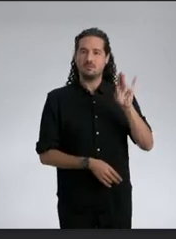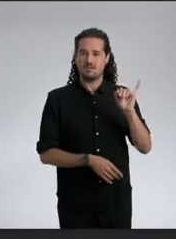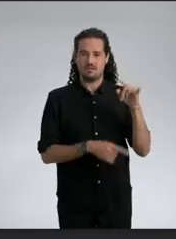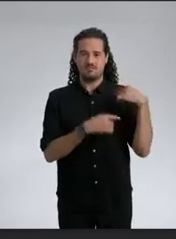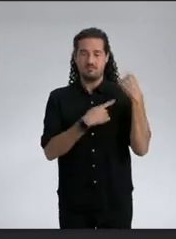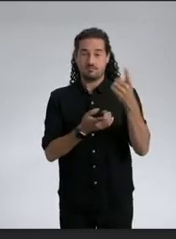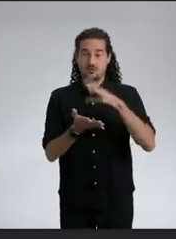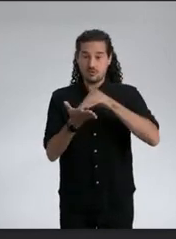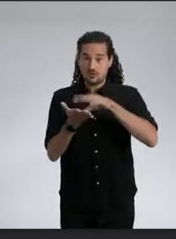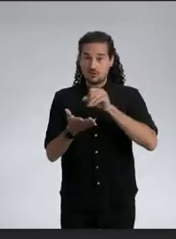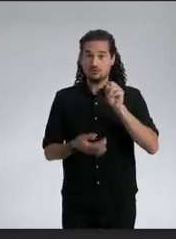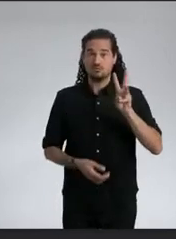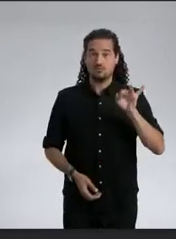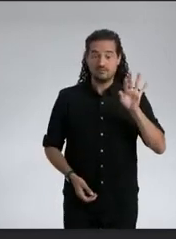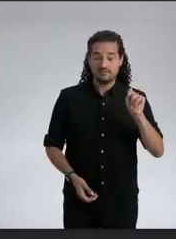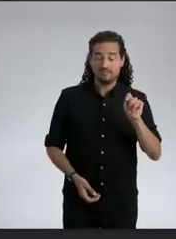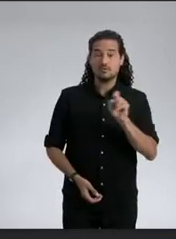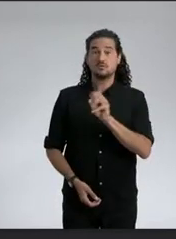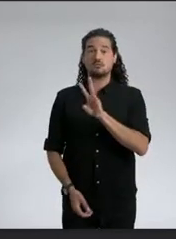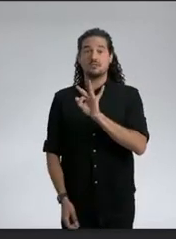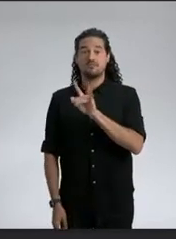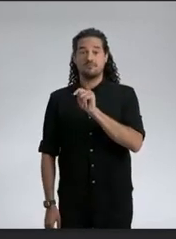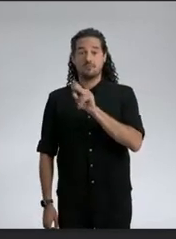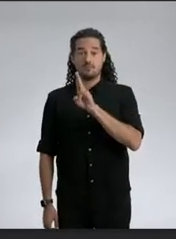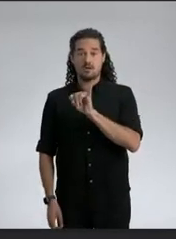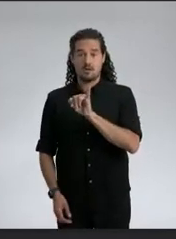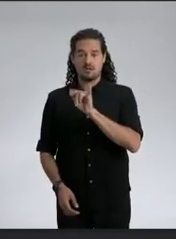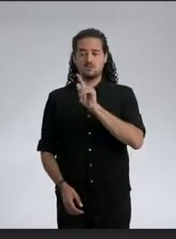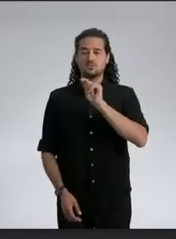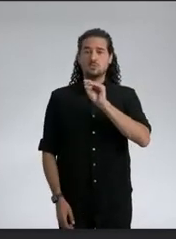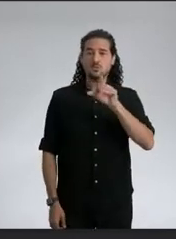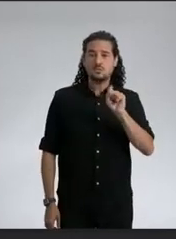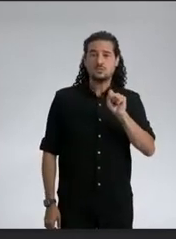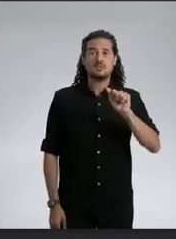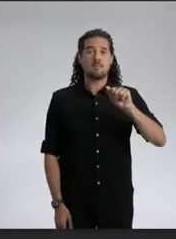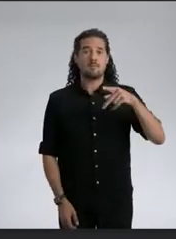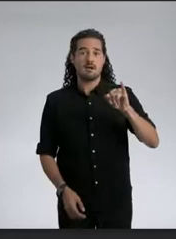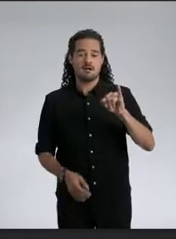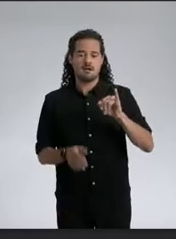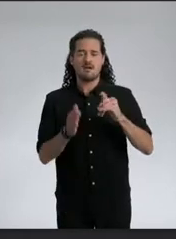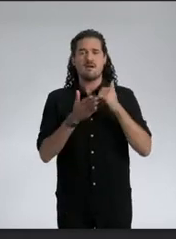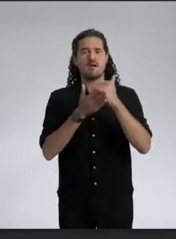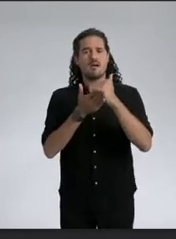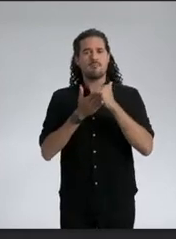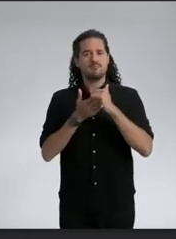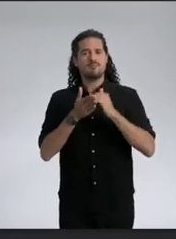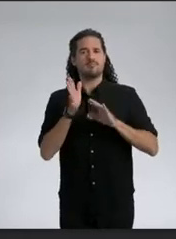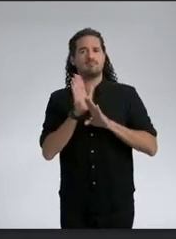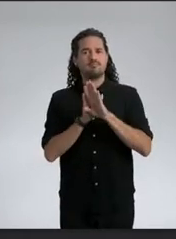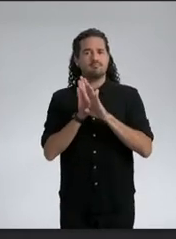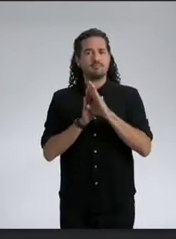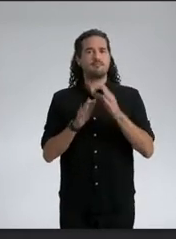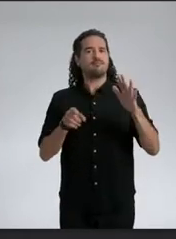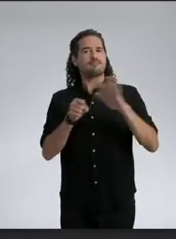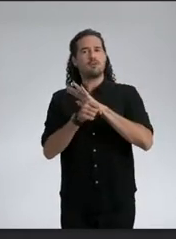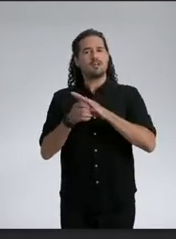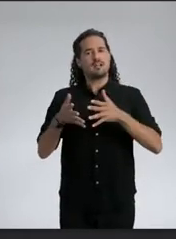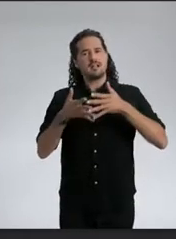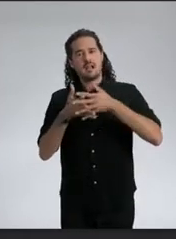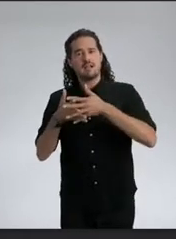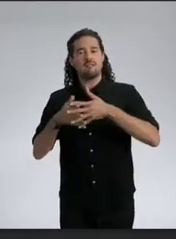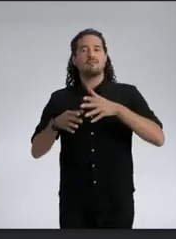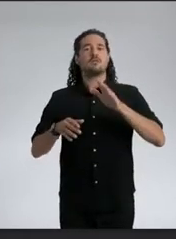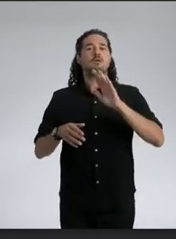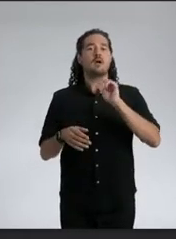common, powerful set of tools and APIs to build fully native apps for all of our platforms. And